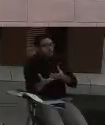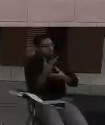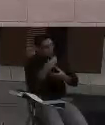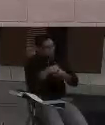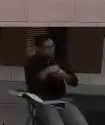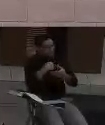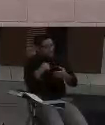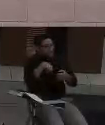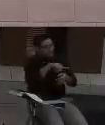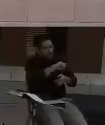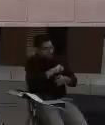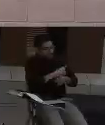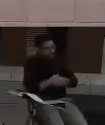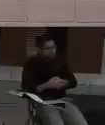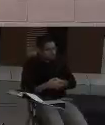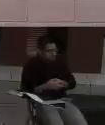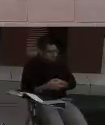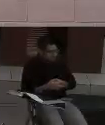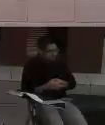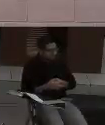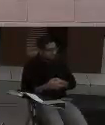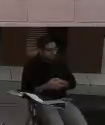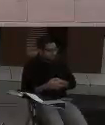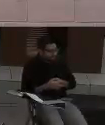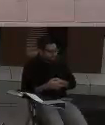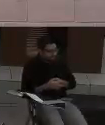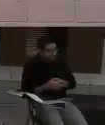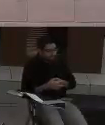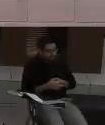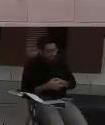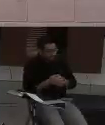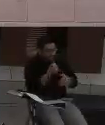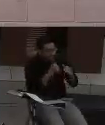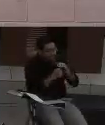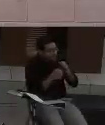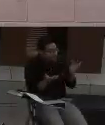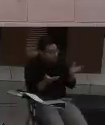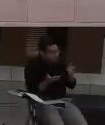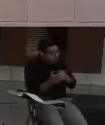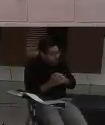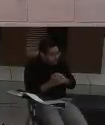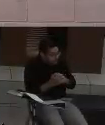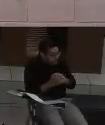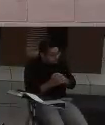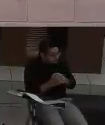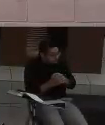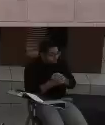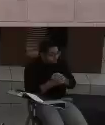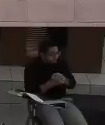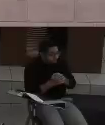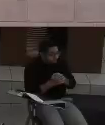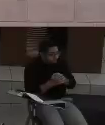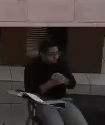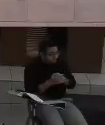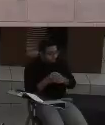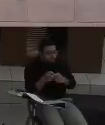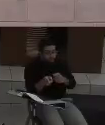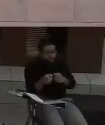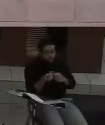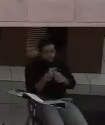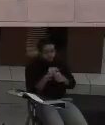his prayer force. The secret, Thurman writes, A